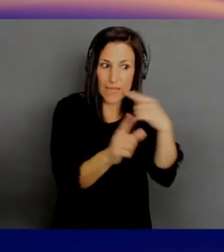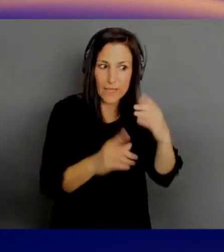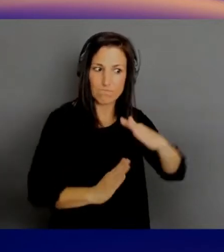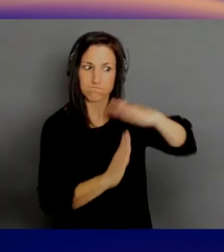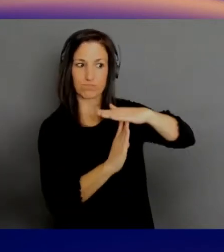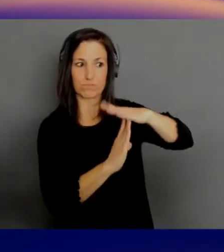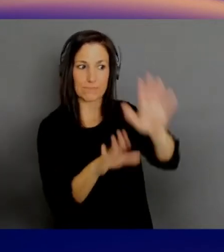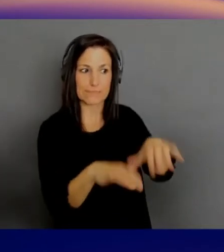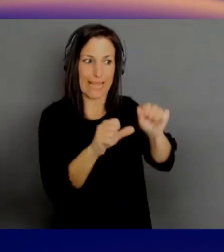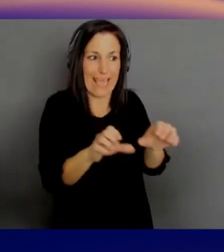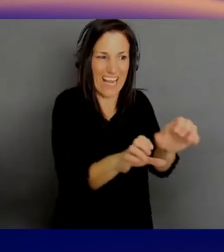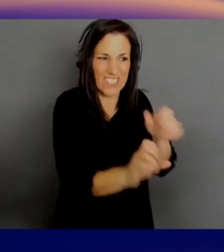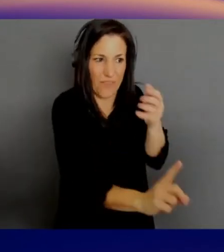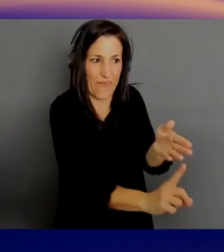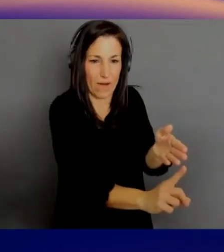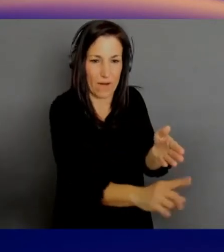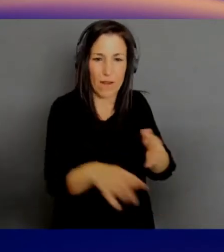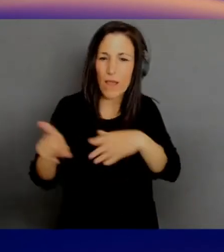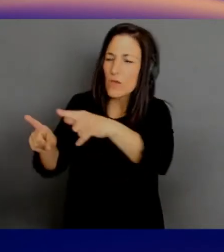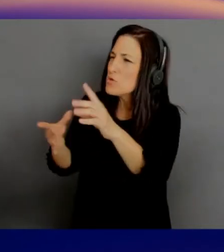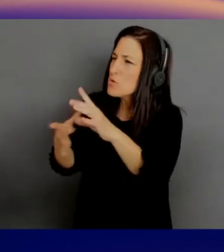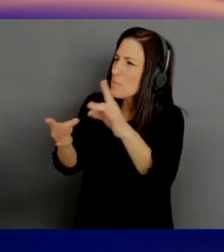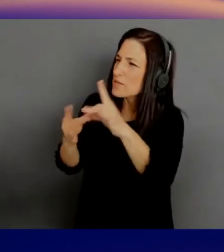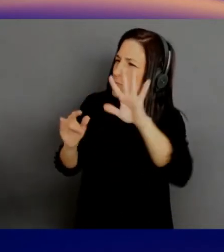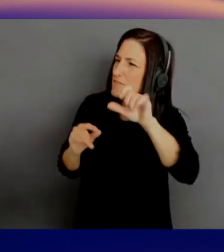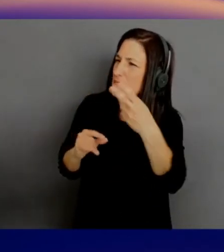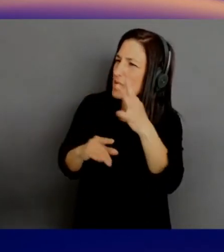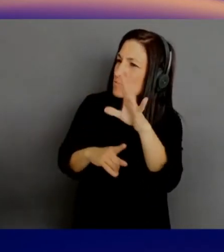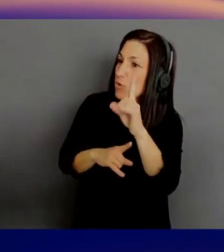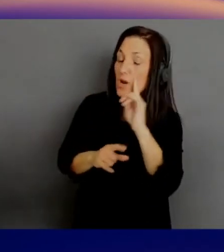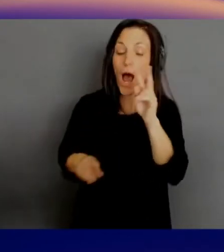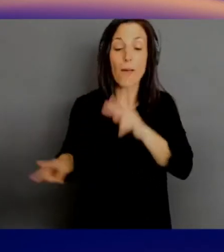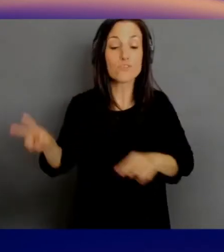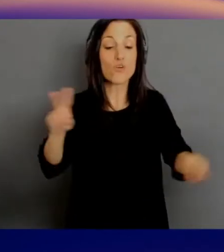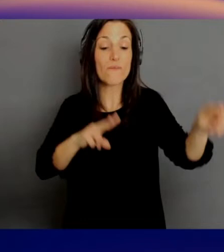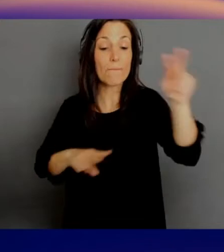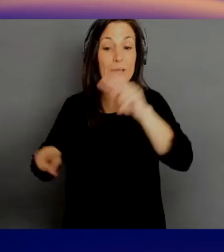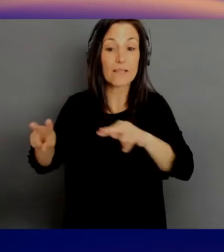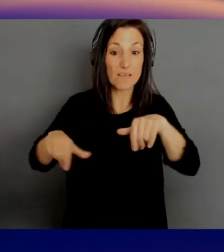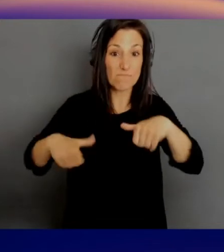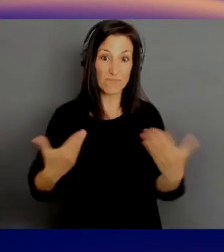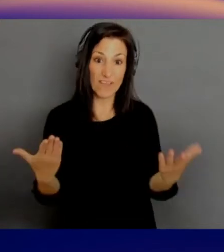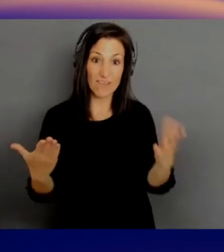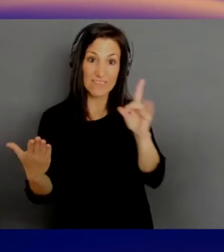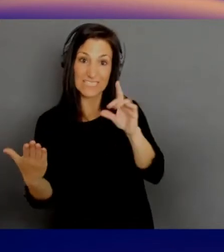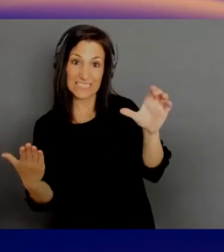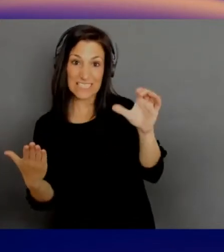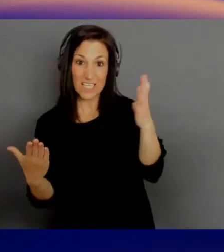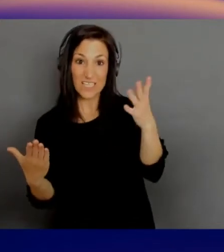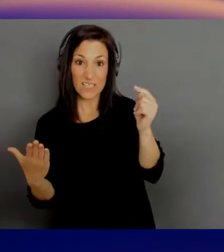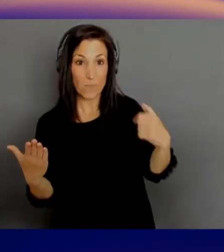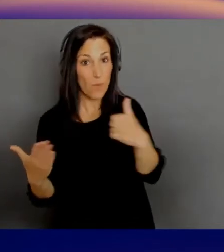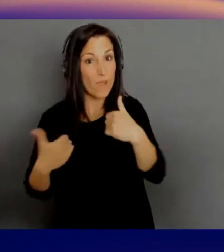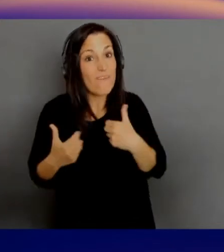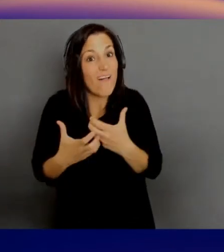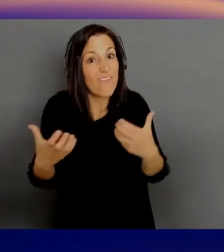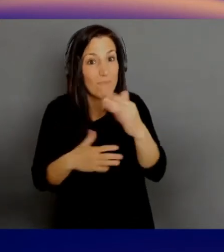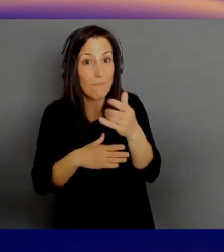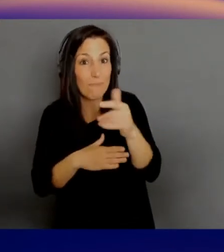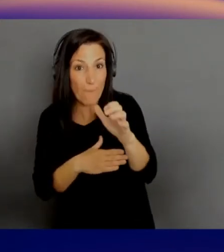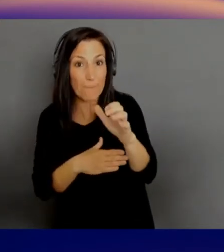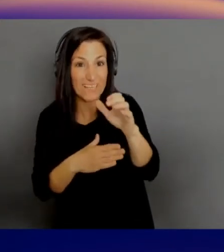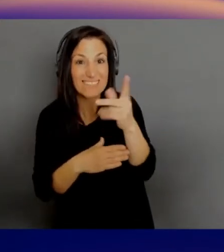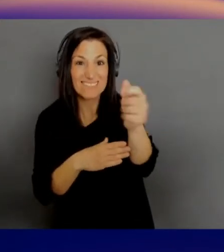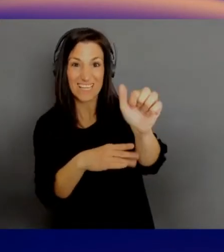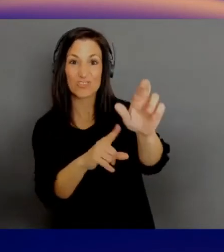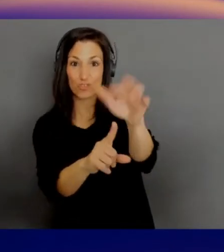these dashboards, you mentioned one thing, and that's observability. And we're here Yeah. at the DC Summit, where we Yeah. have a lot of public sector customers with us, and Yeah. management and governance seems